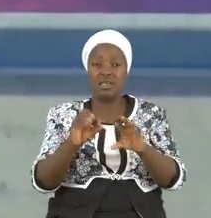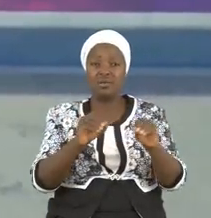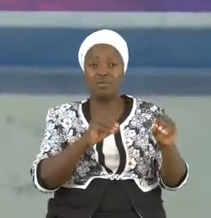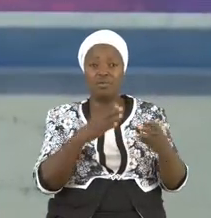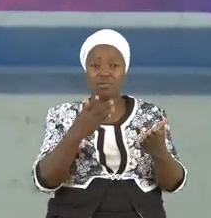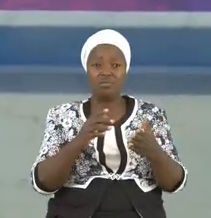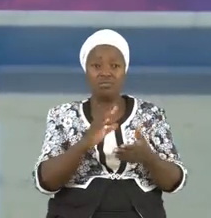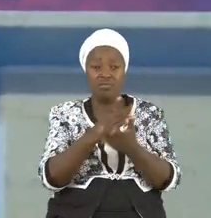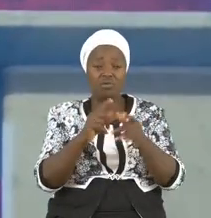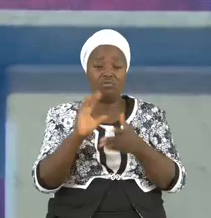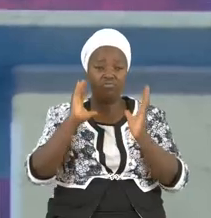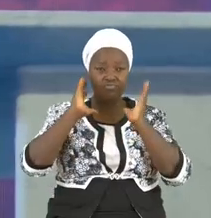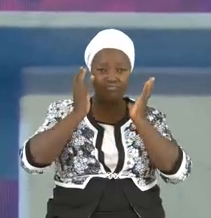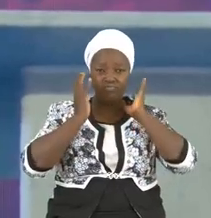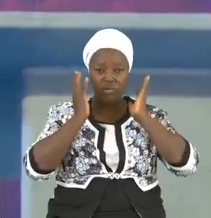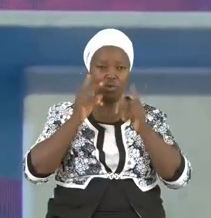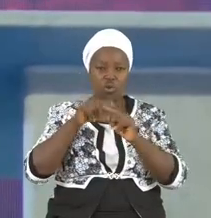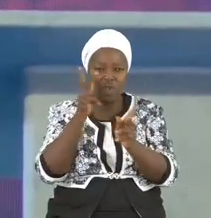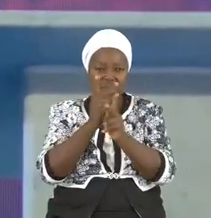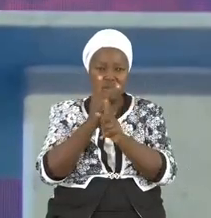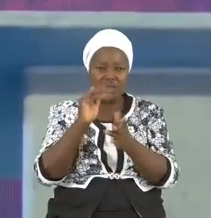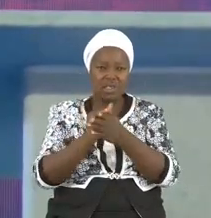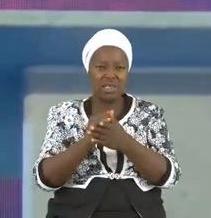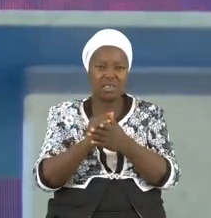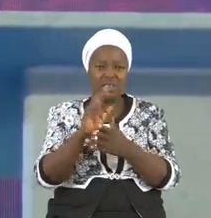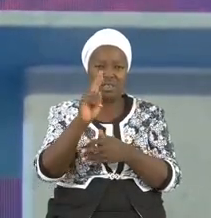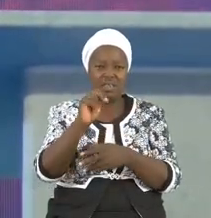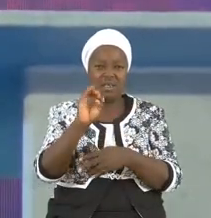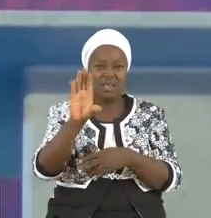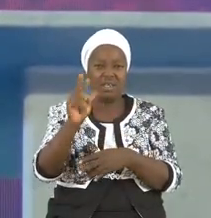as to keep that neck steady.